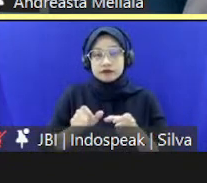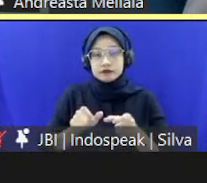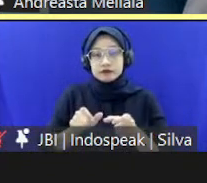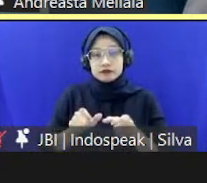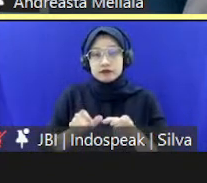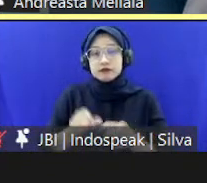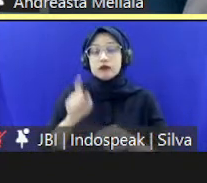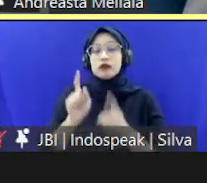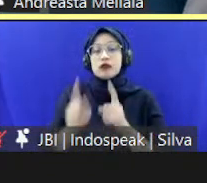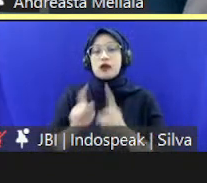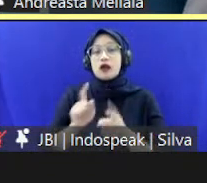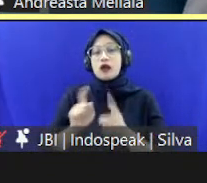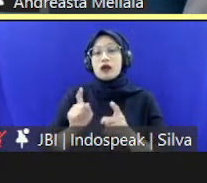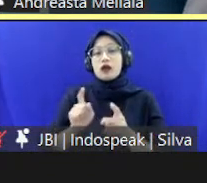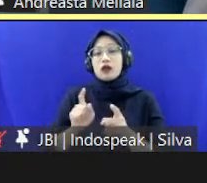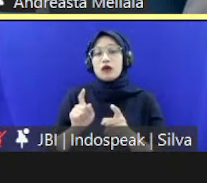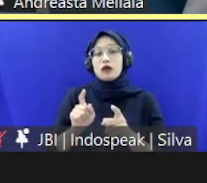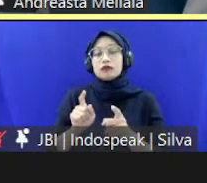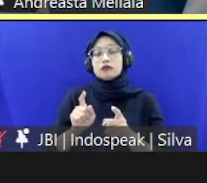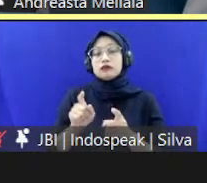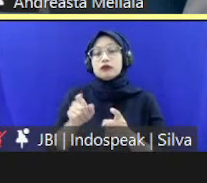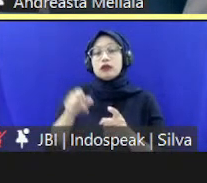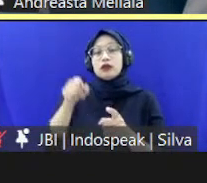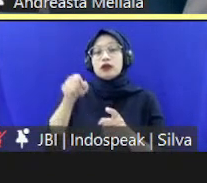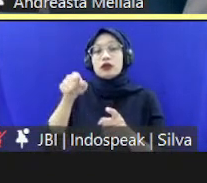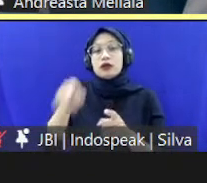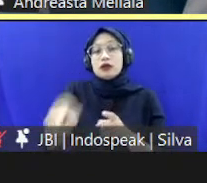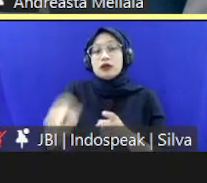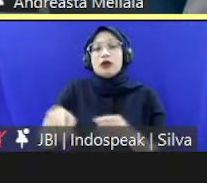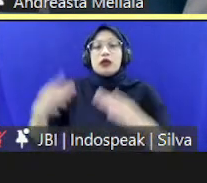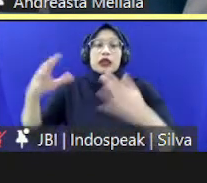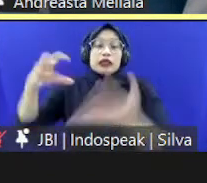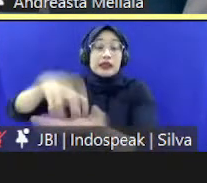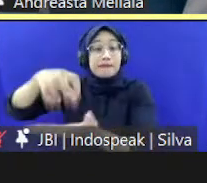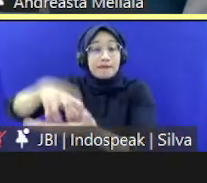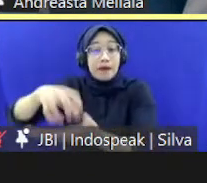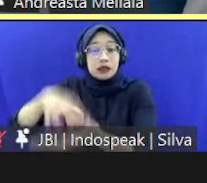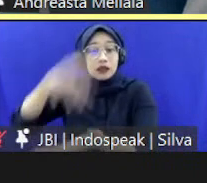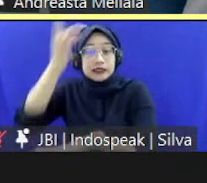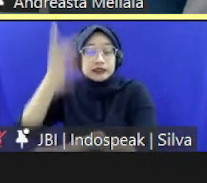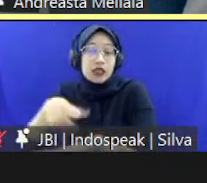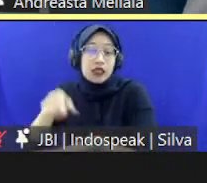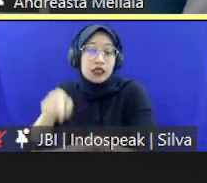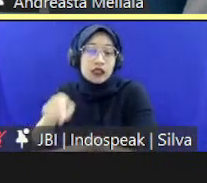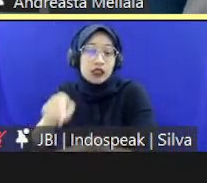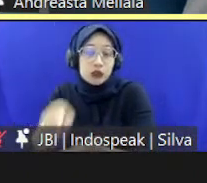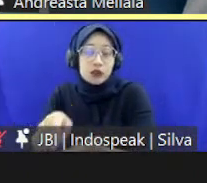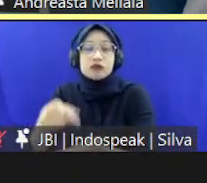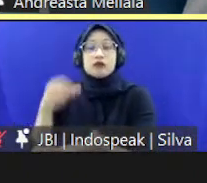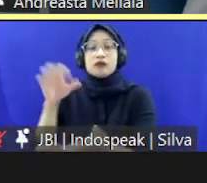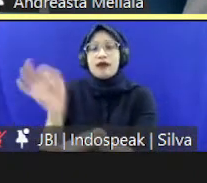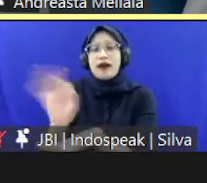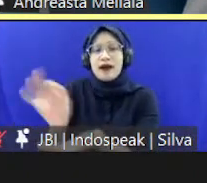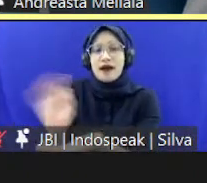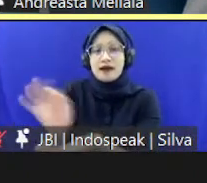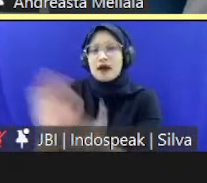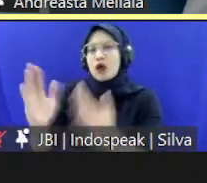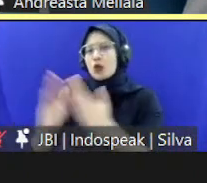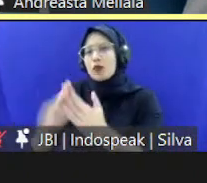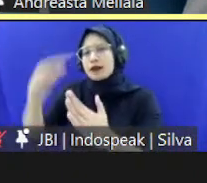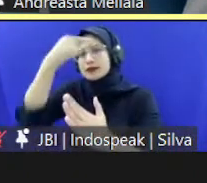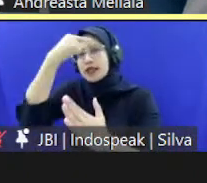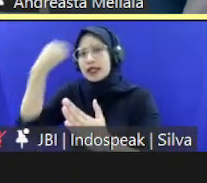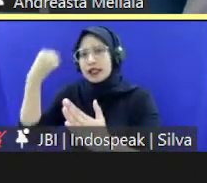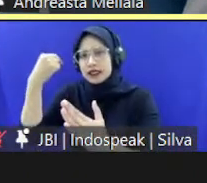well equipped with standard equipment to support their professional jobs. So in